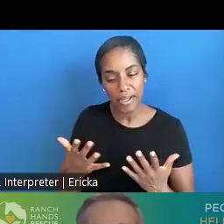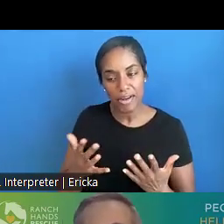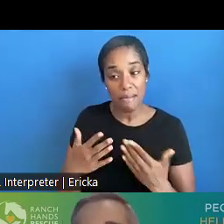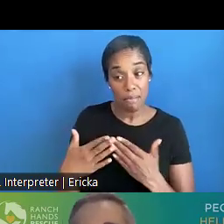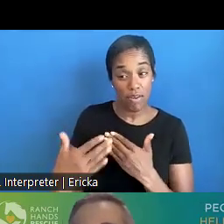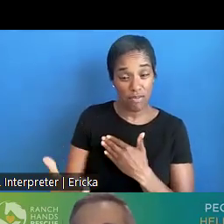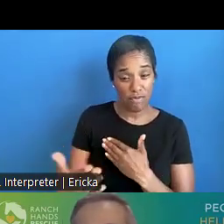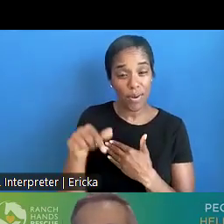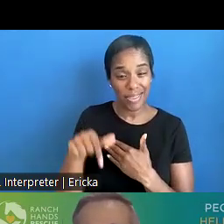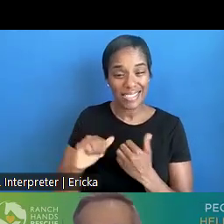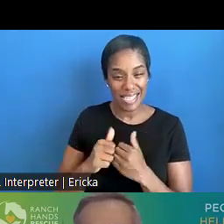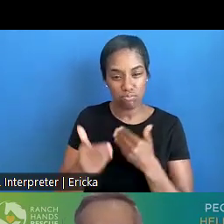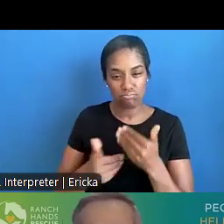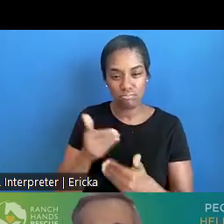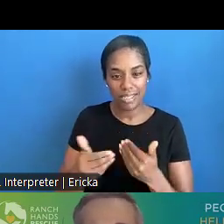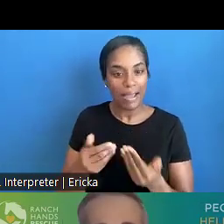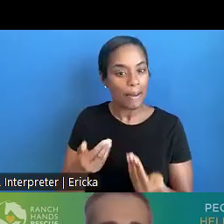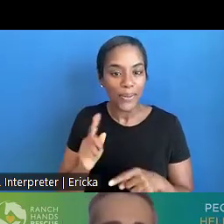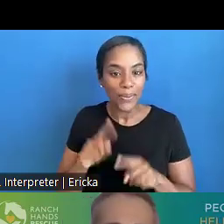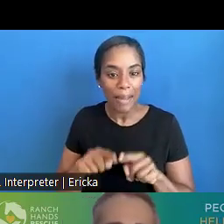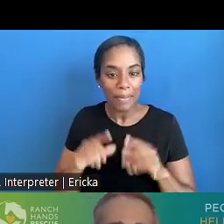you can't do that if you take it as a personal offense.